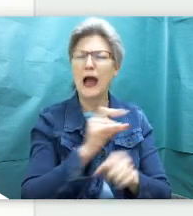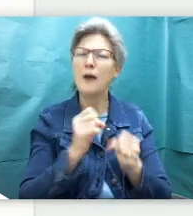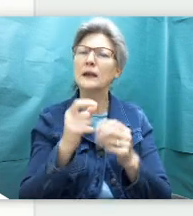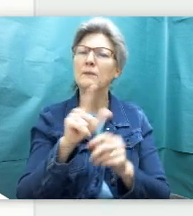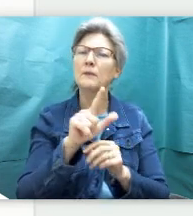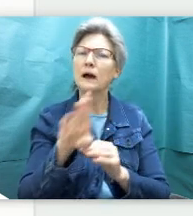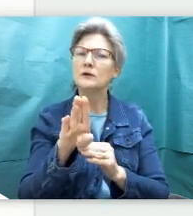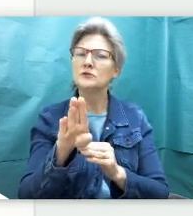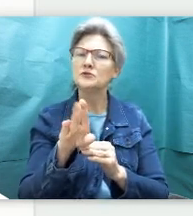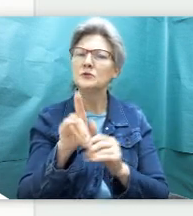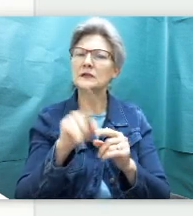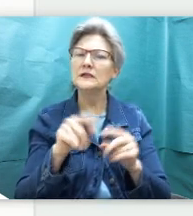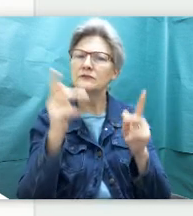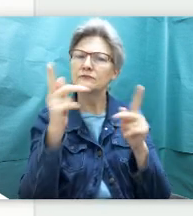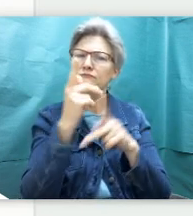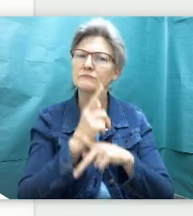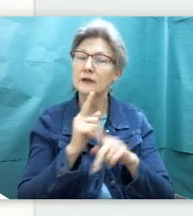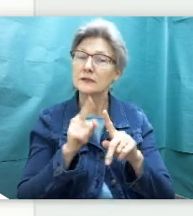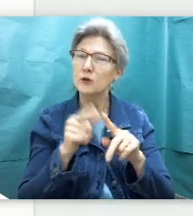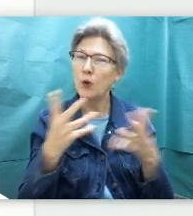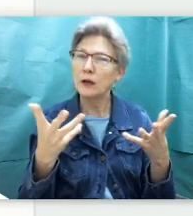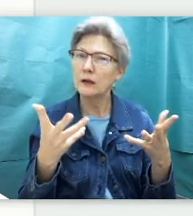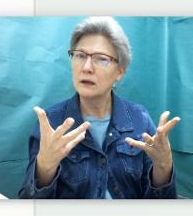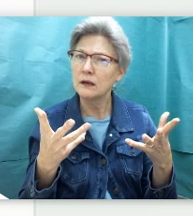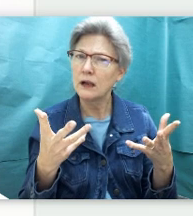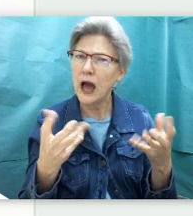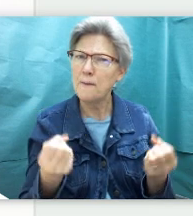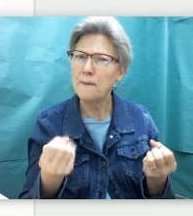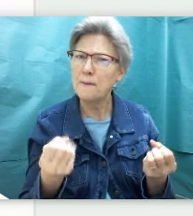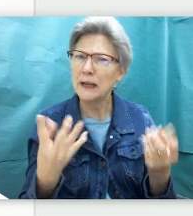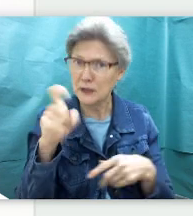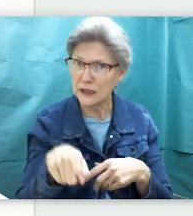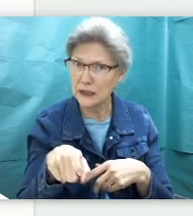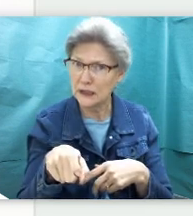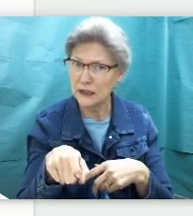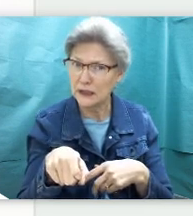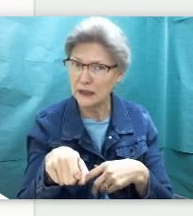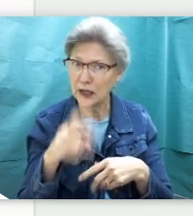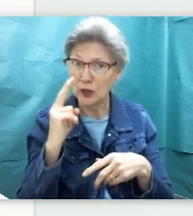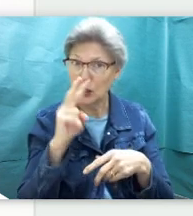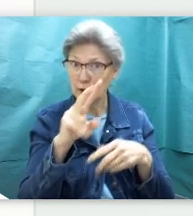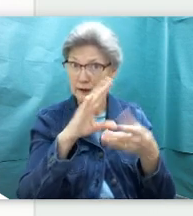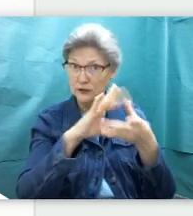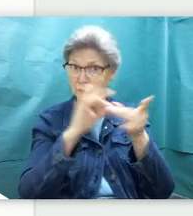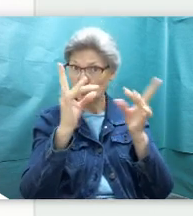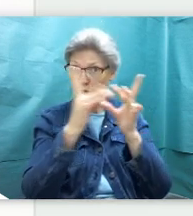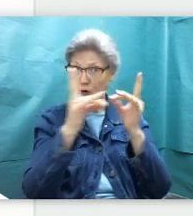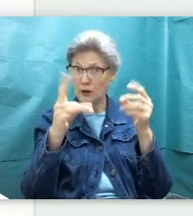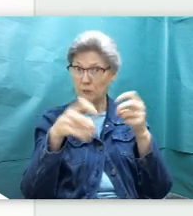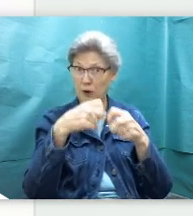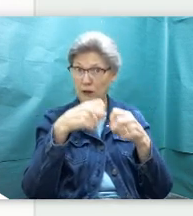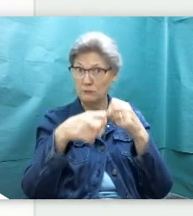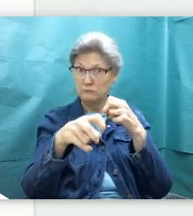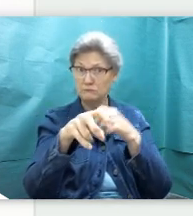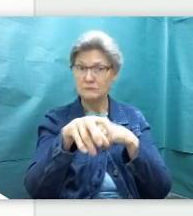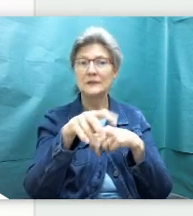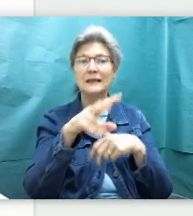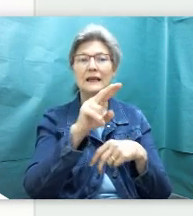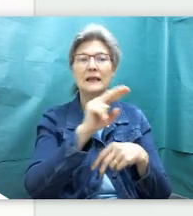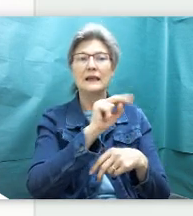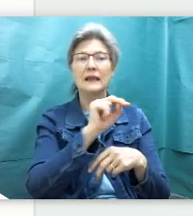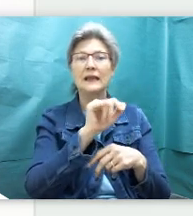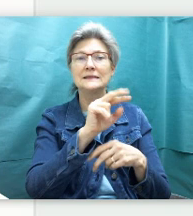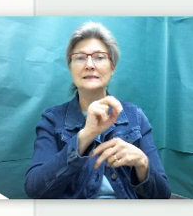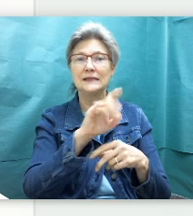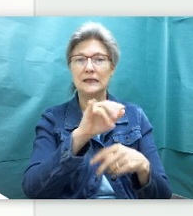to solve until? Let's look back at our problem to double check. Nancy needs 5